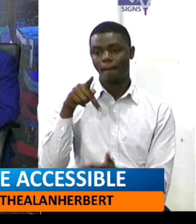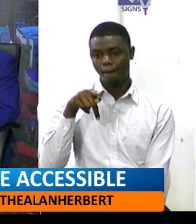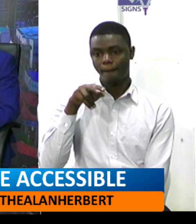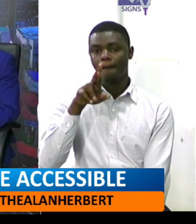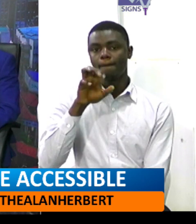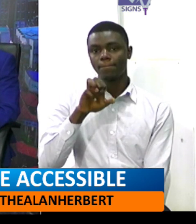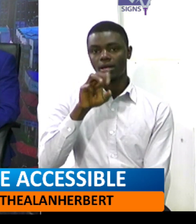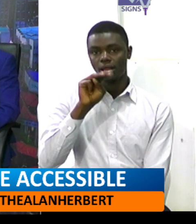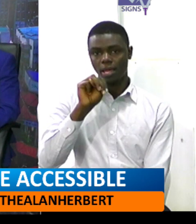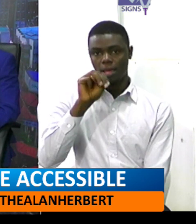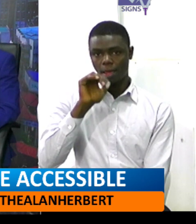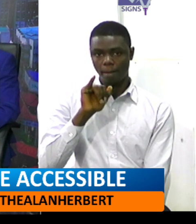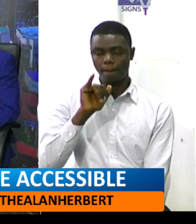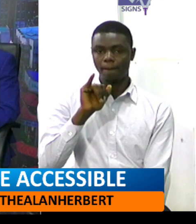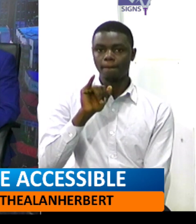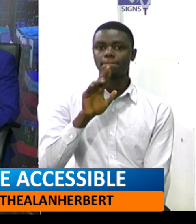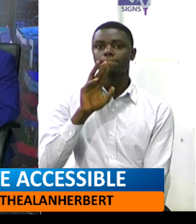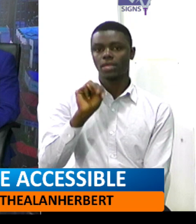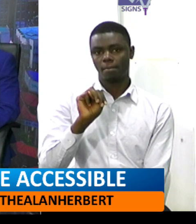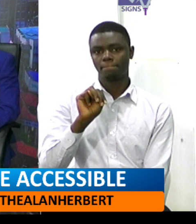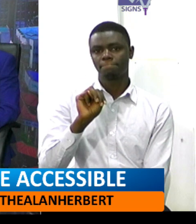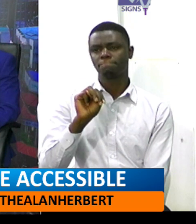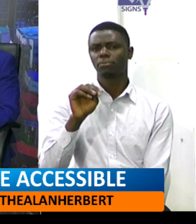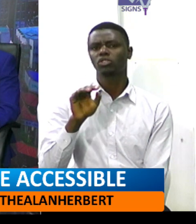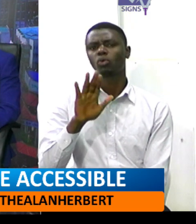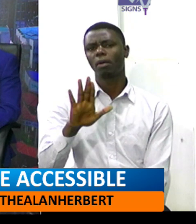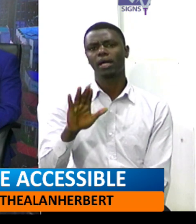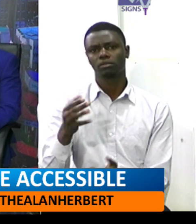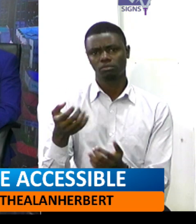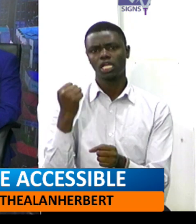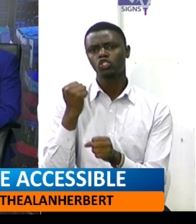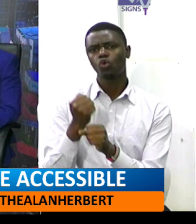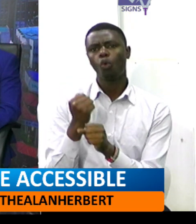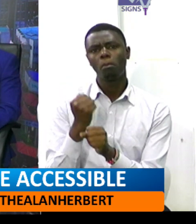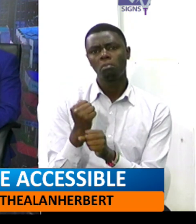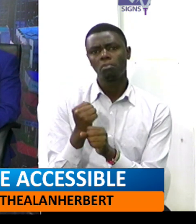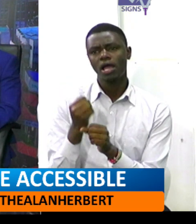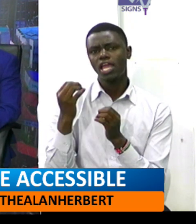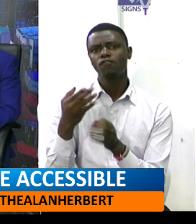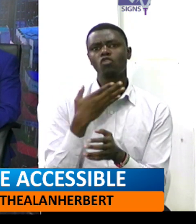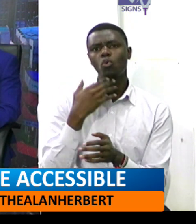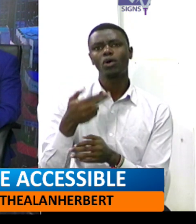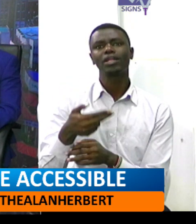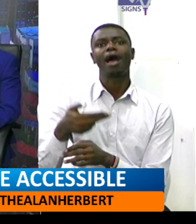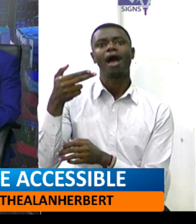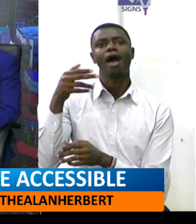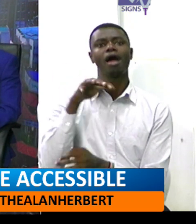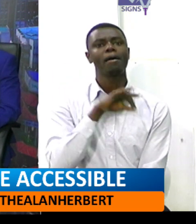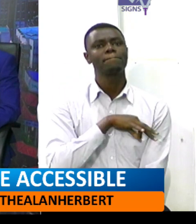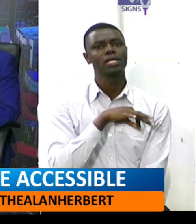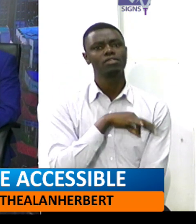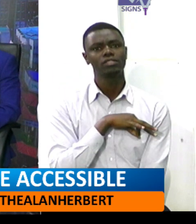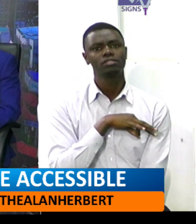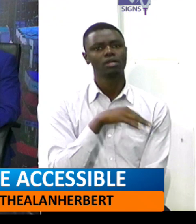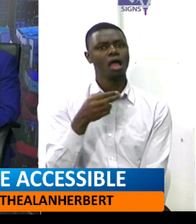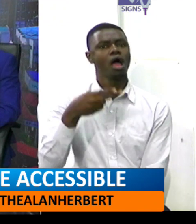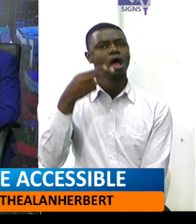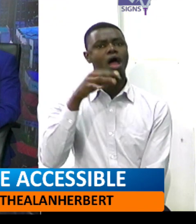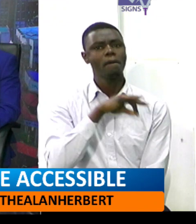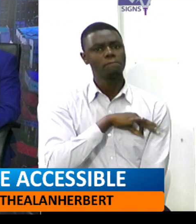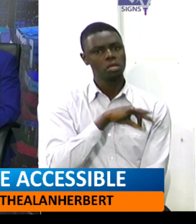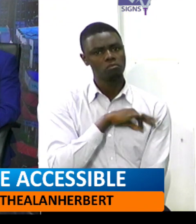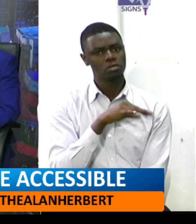be your scope of cover. For example, if you want higher benefits, higher